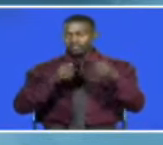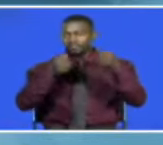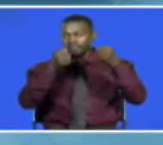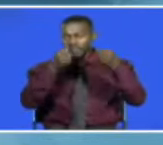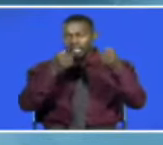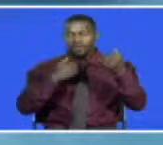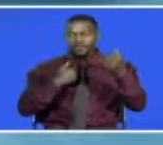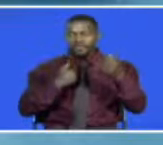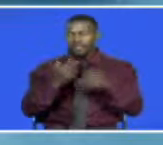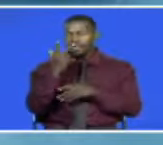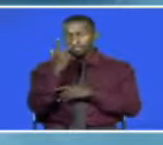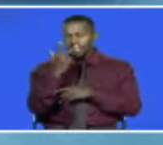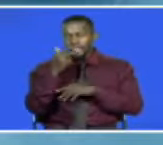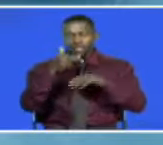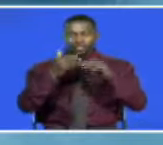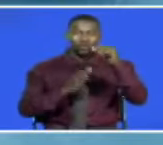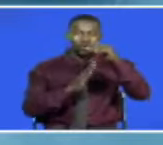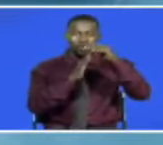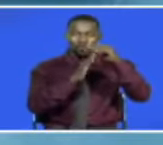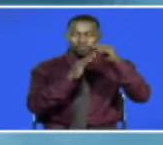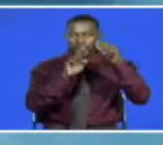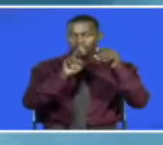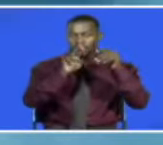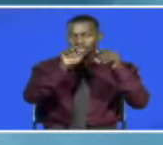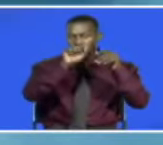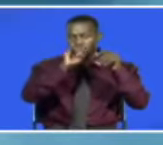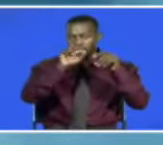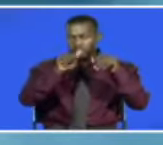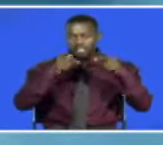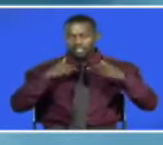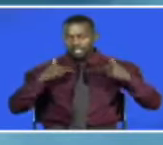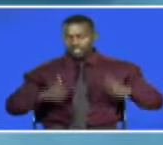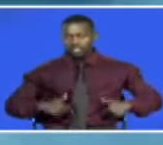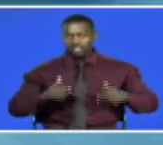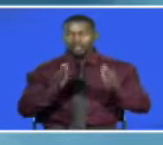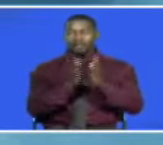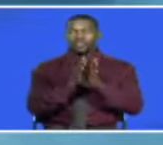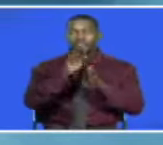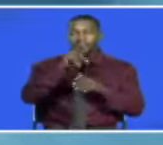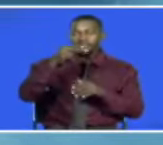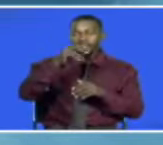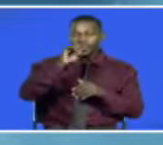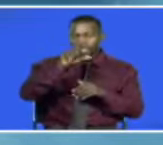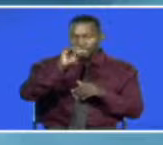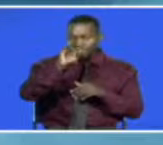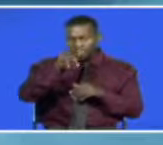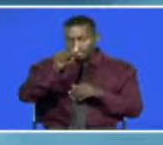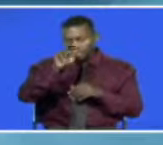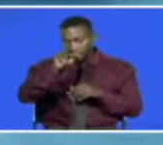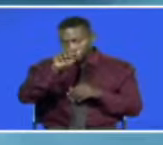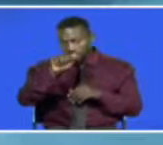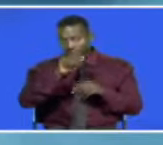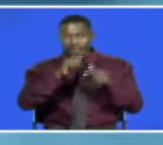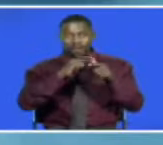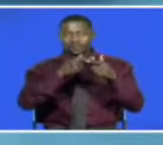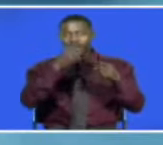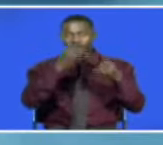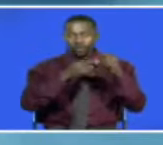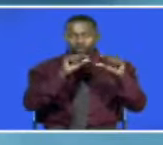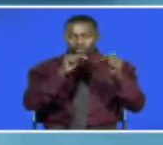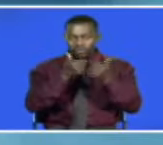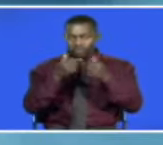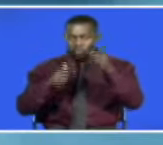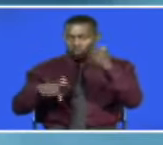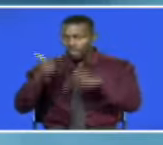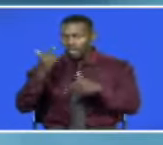highly ranked opponents, that is Russia, Chinese Taipei and the Philippines, and claimed a victory in their final group match against the